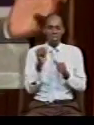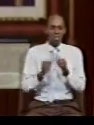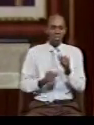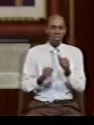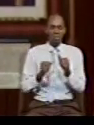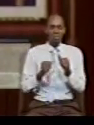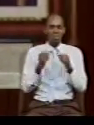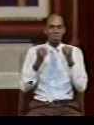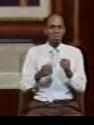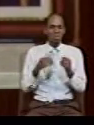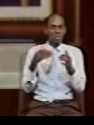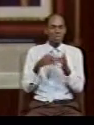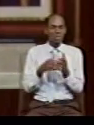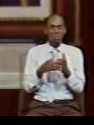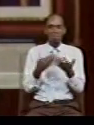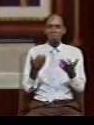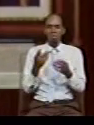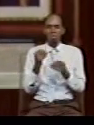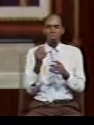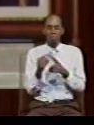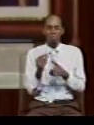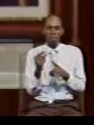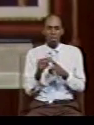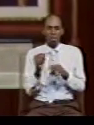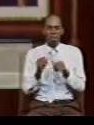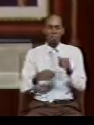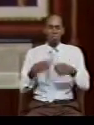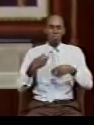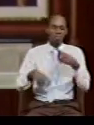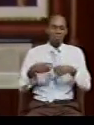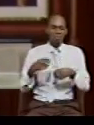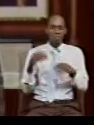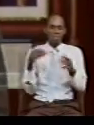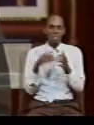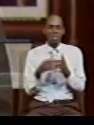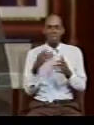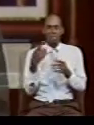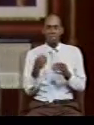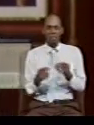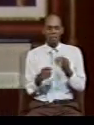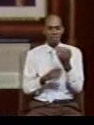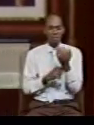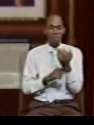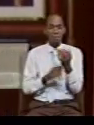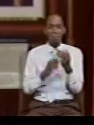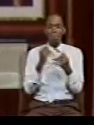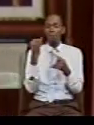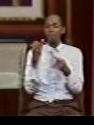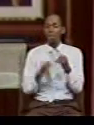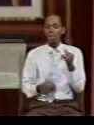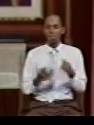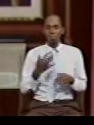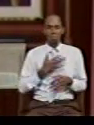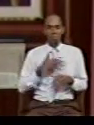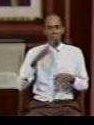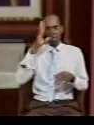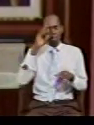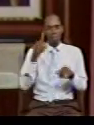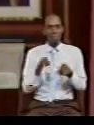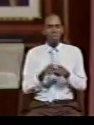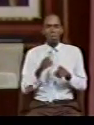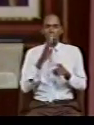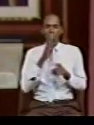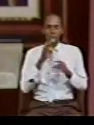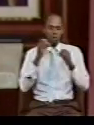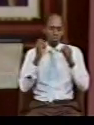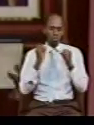strong against the world, and strong against the flesh. Finally, my brethren, be